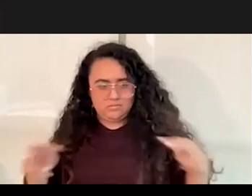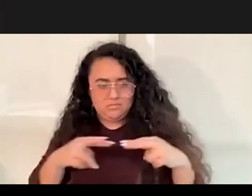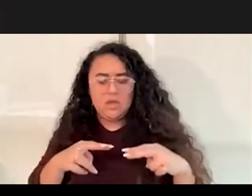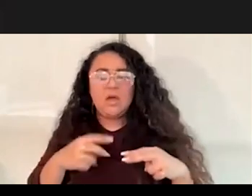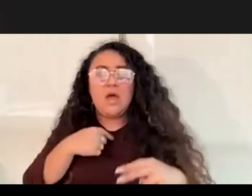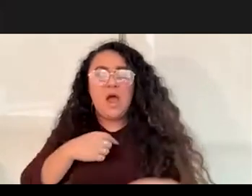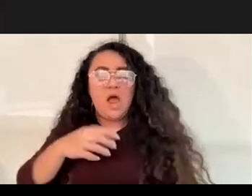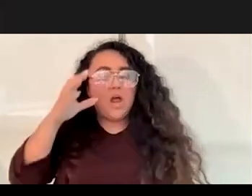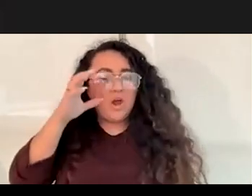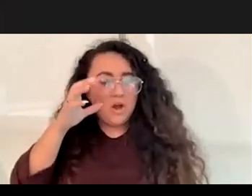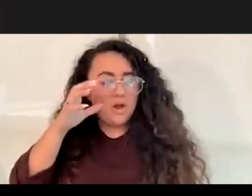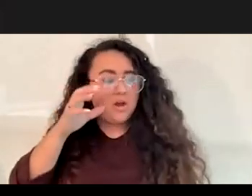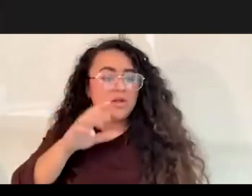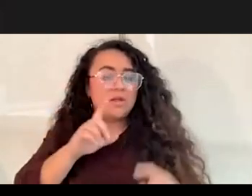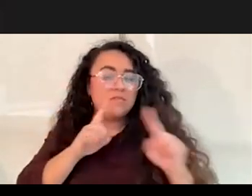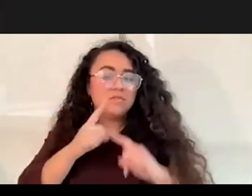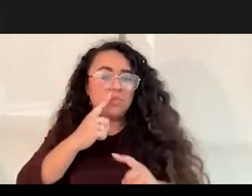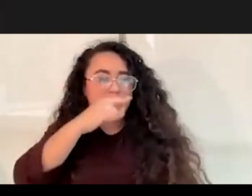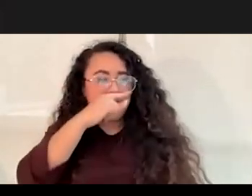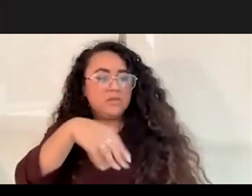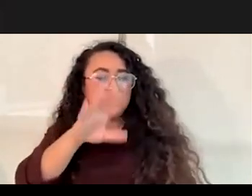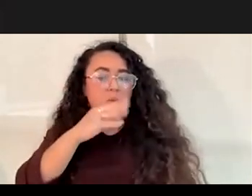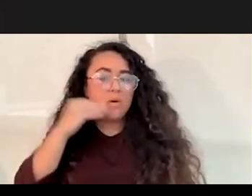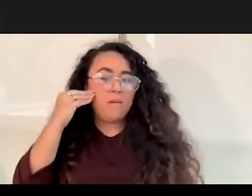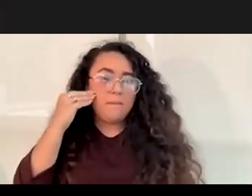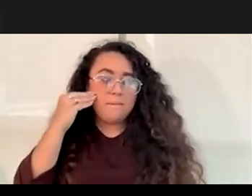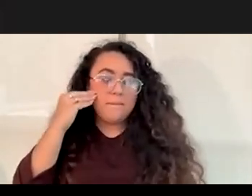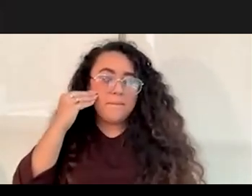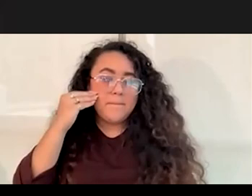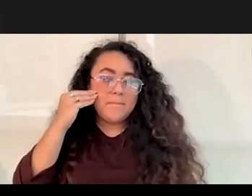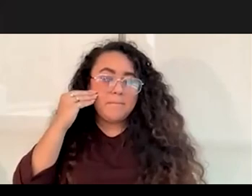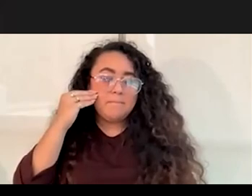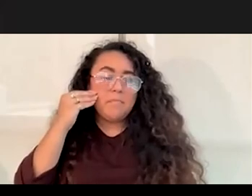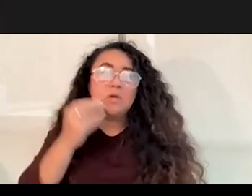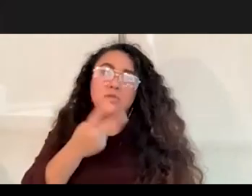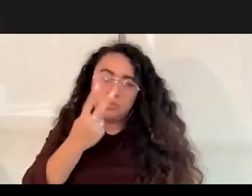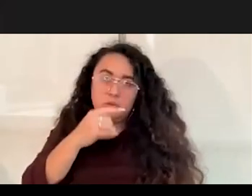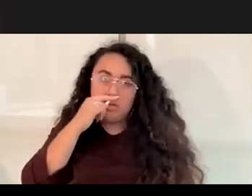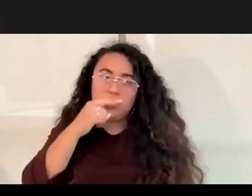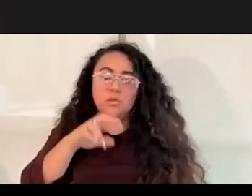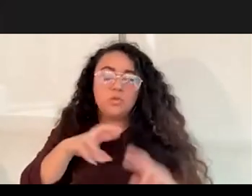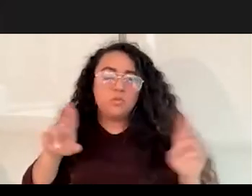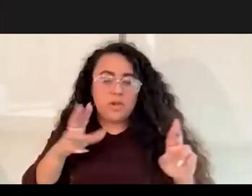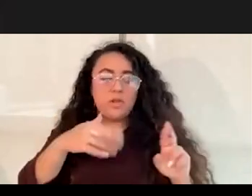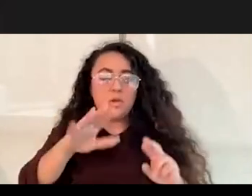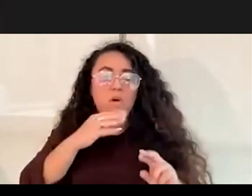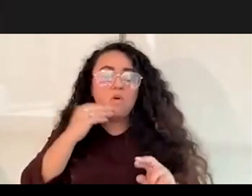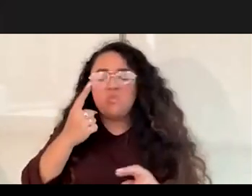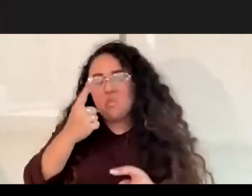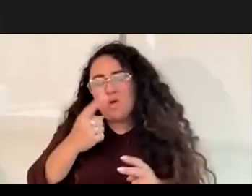where, because one kid was getting ready to go home. Actually, 2 kids were getting ready to go home. One was getting ready to go home before the other.